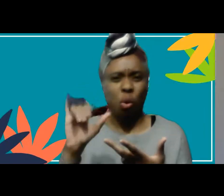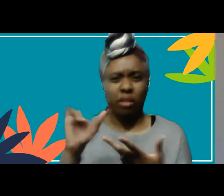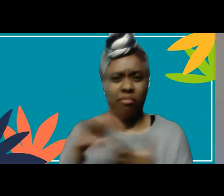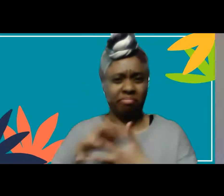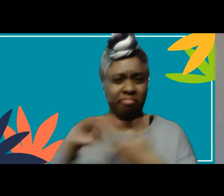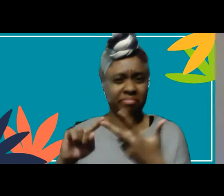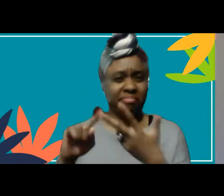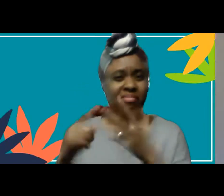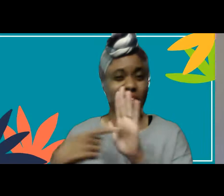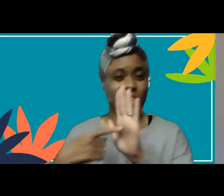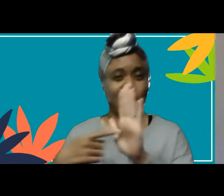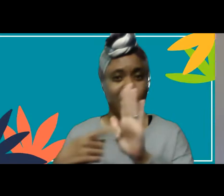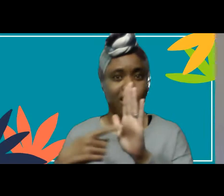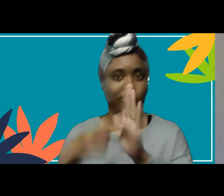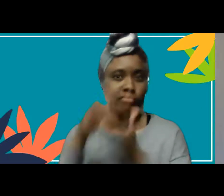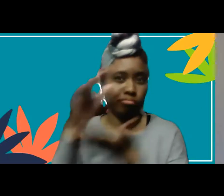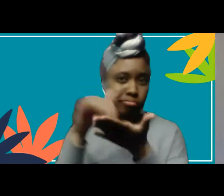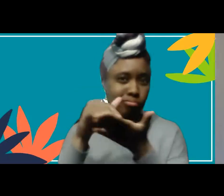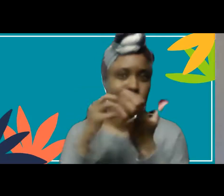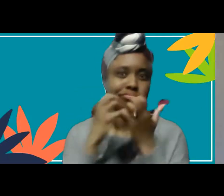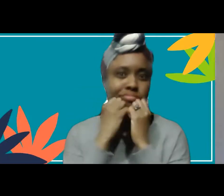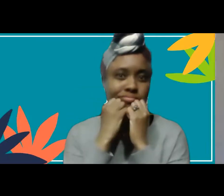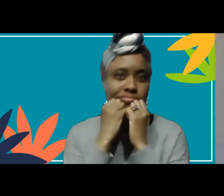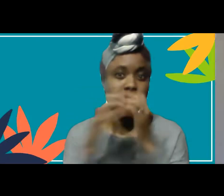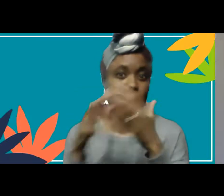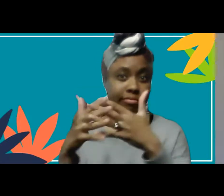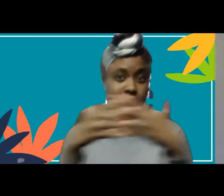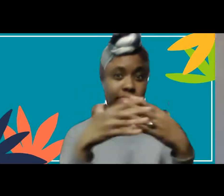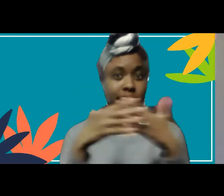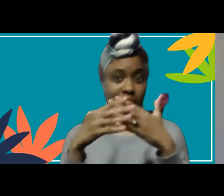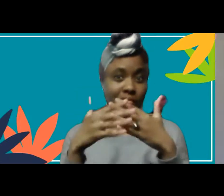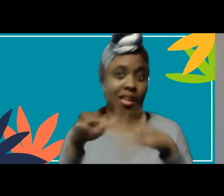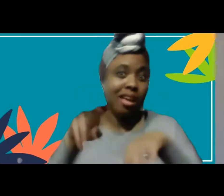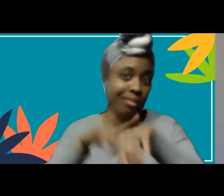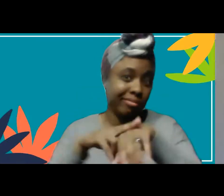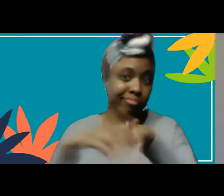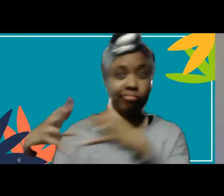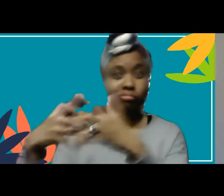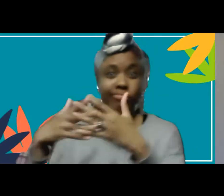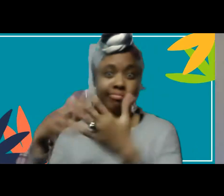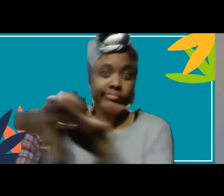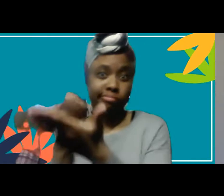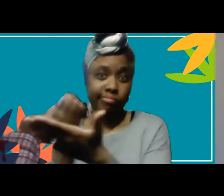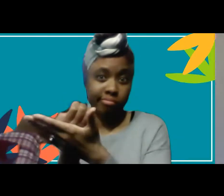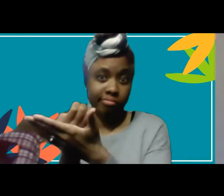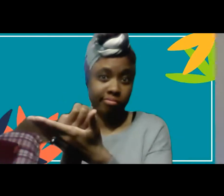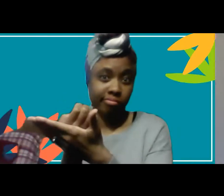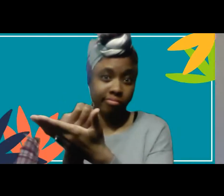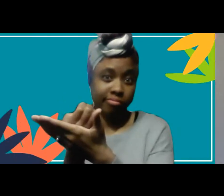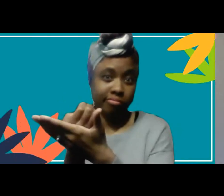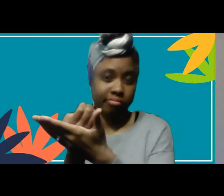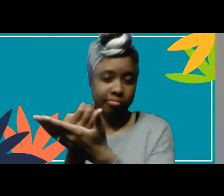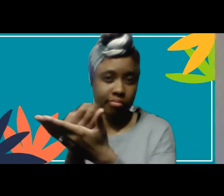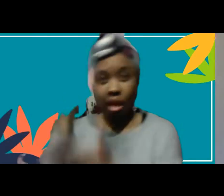really the core values of the American nation and the American economy. And that is, right, like manhood,